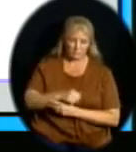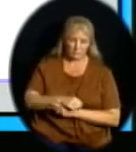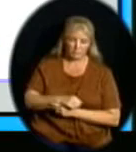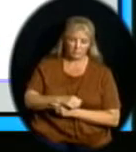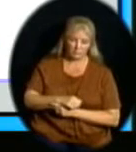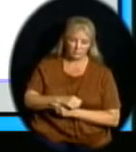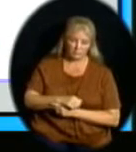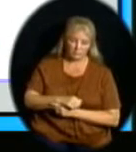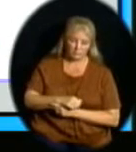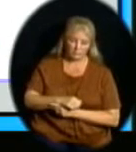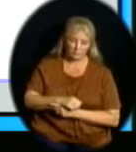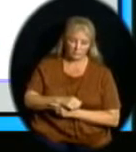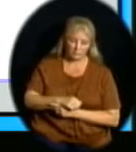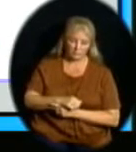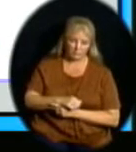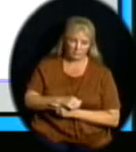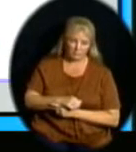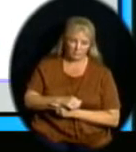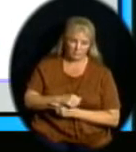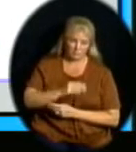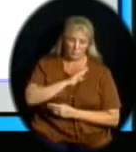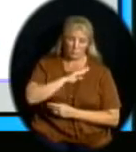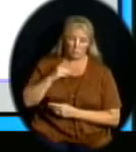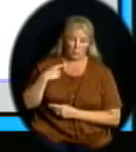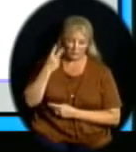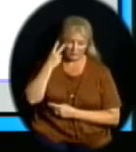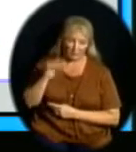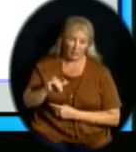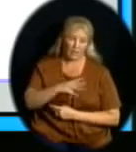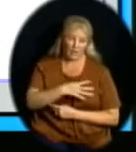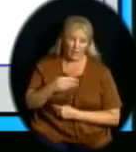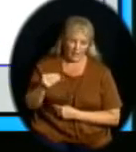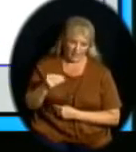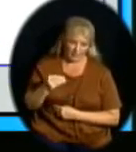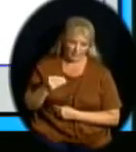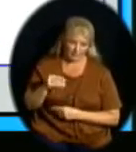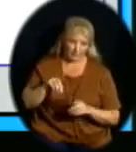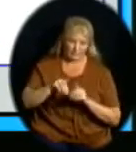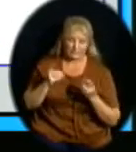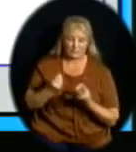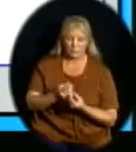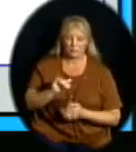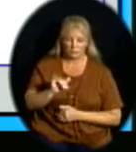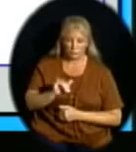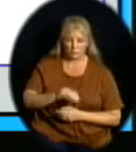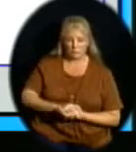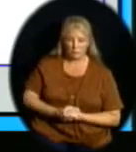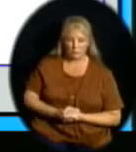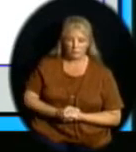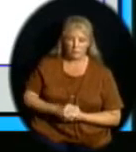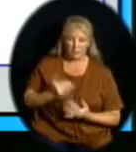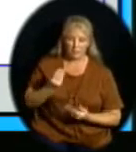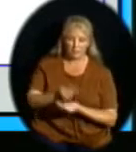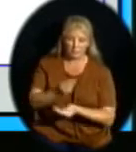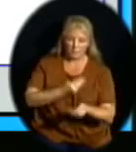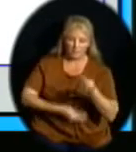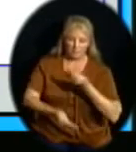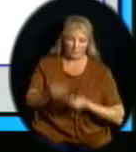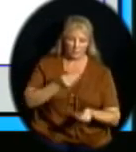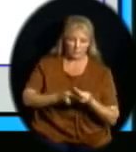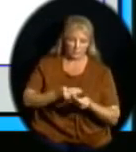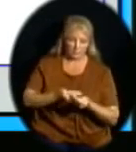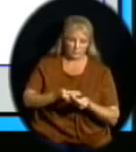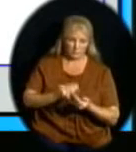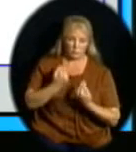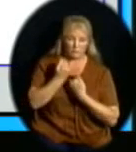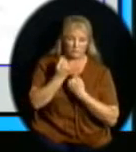only at the community level, but also with the board and the district level staff. This budget is going to meet many different